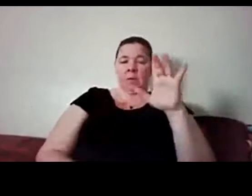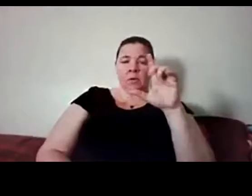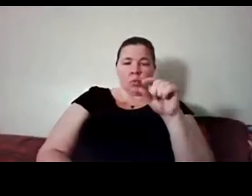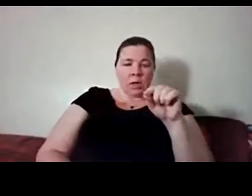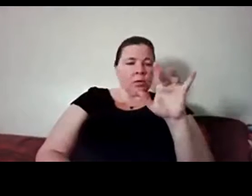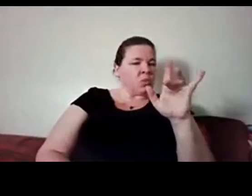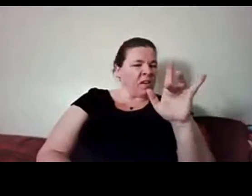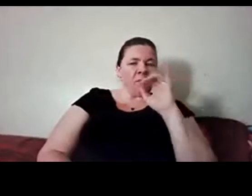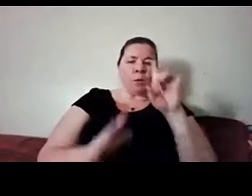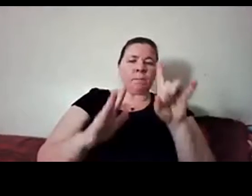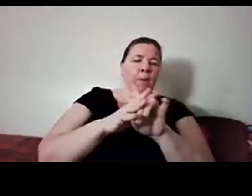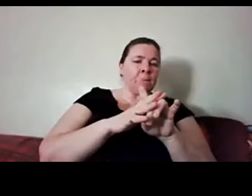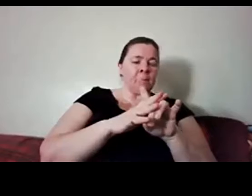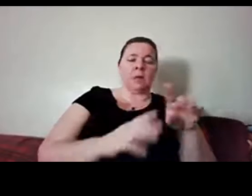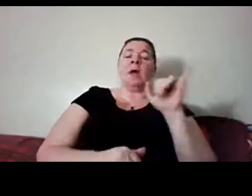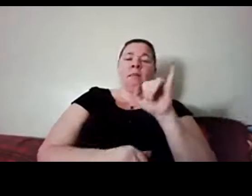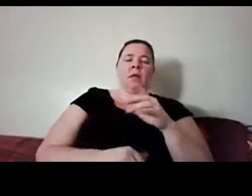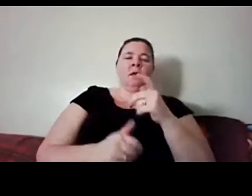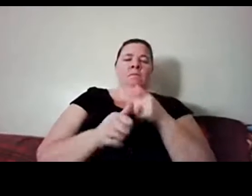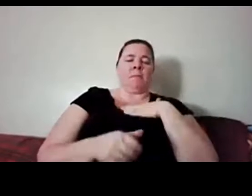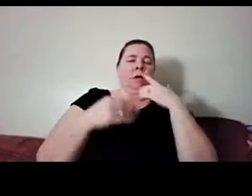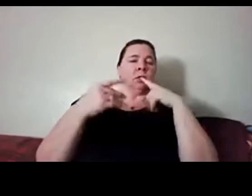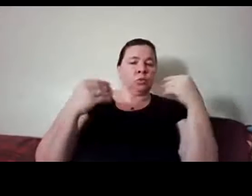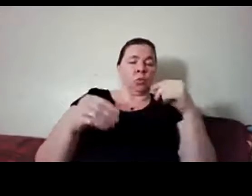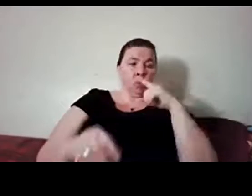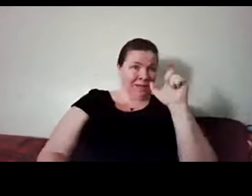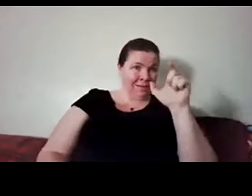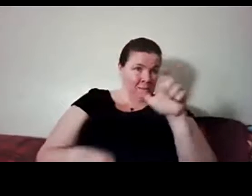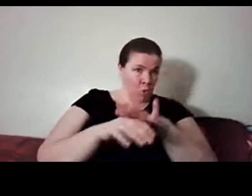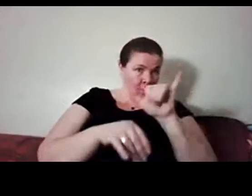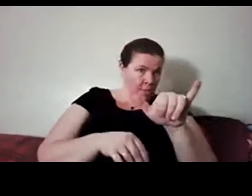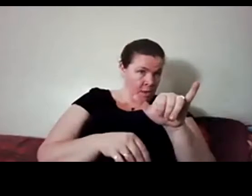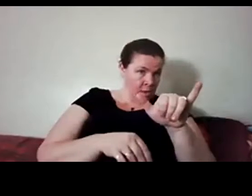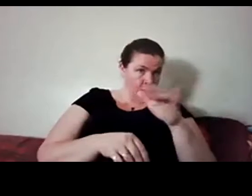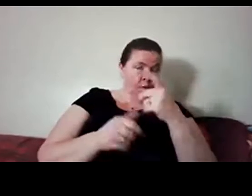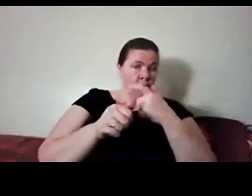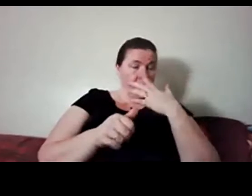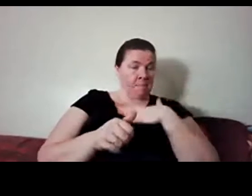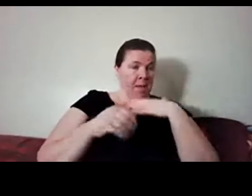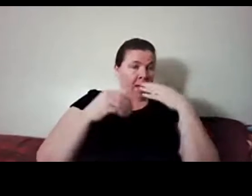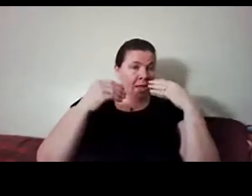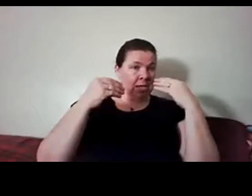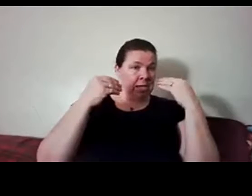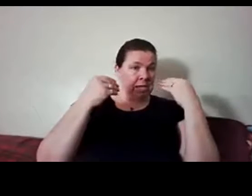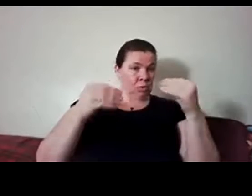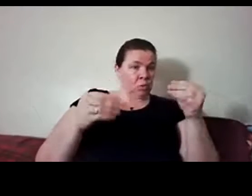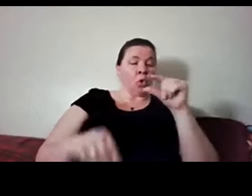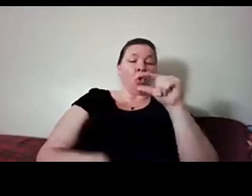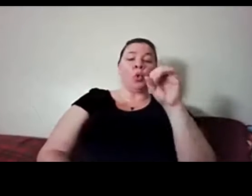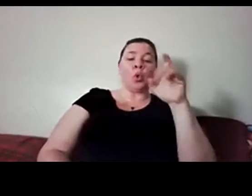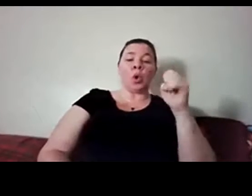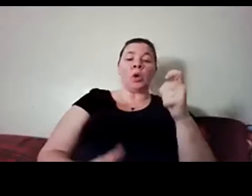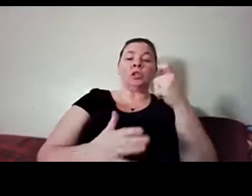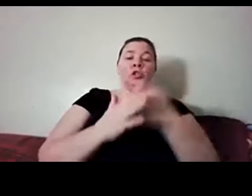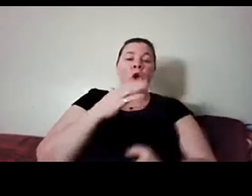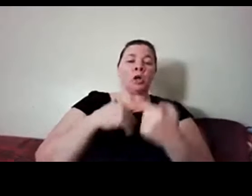from my store. When you click on that camera from my store, Google charges me at the end of the month. At the end of